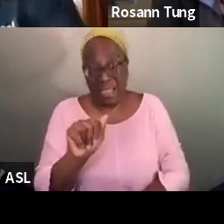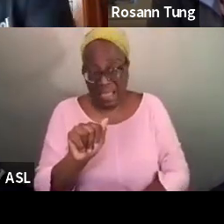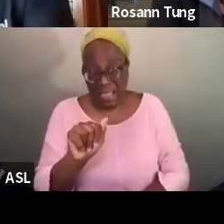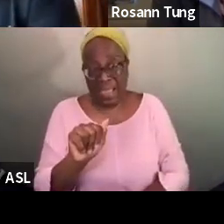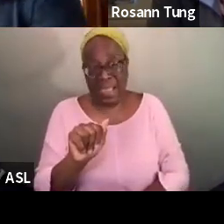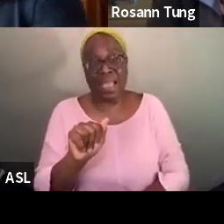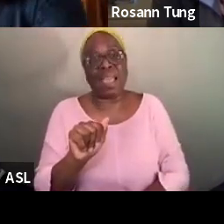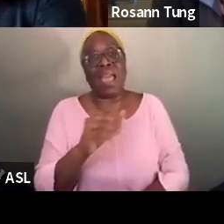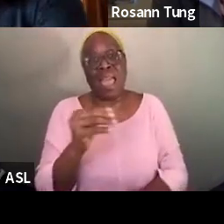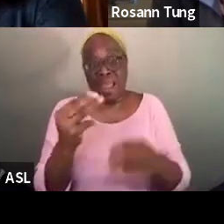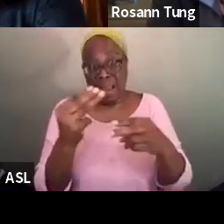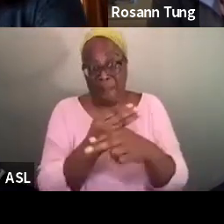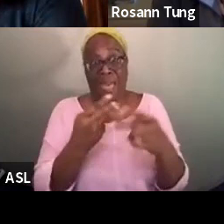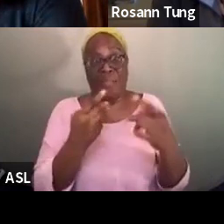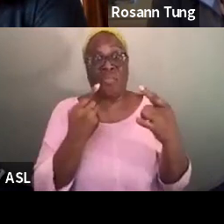and